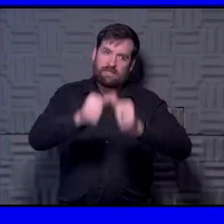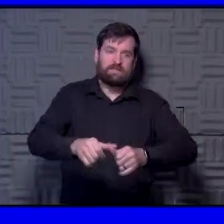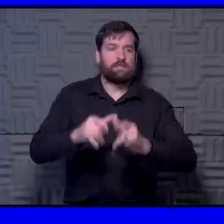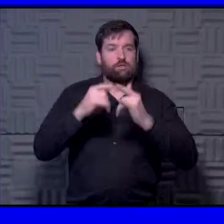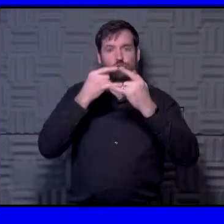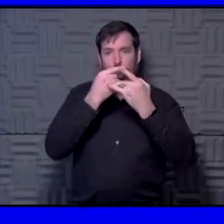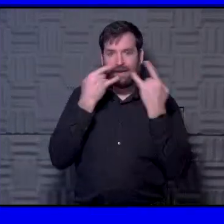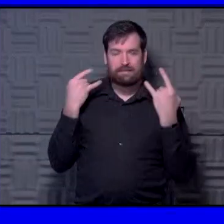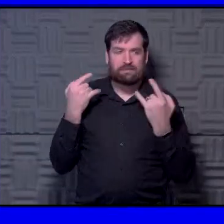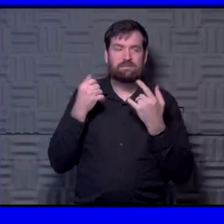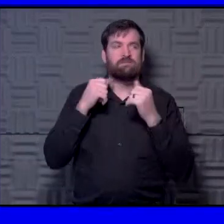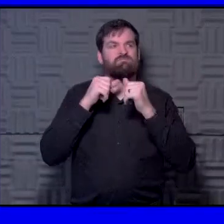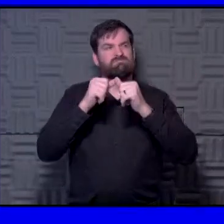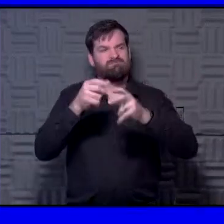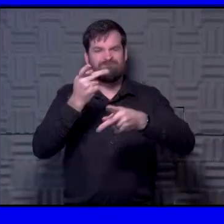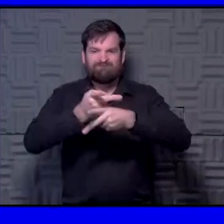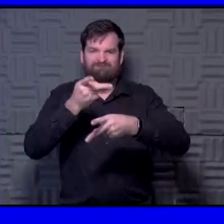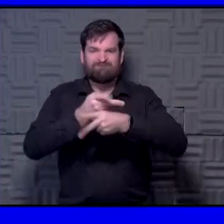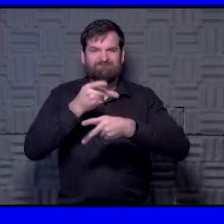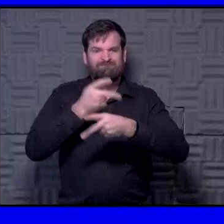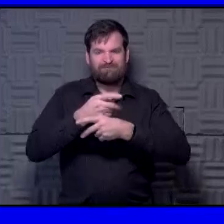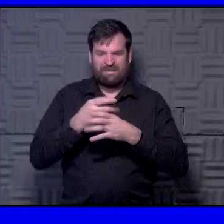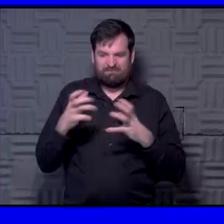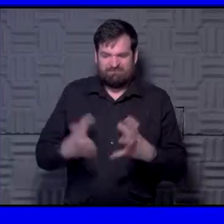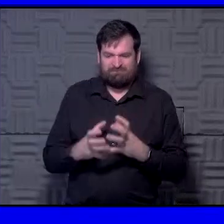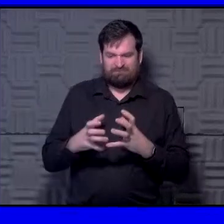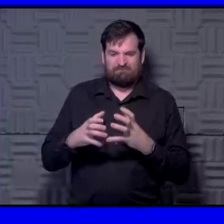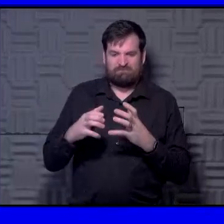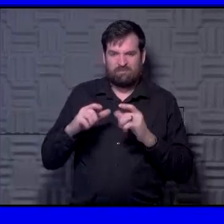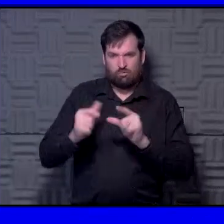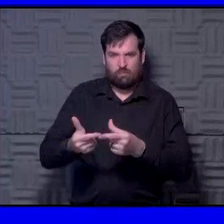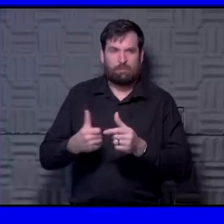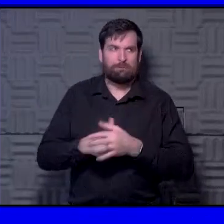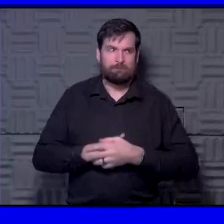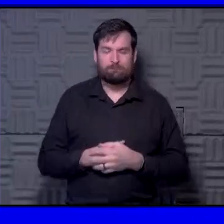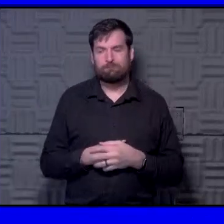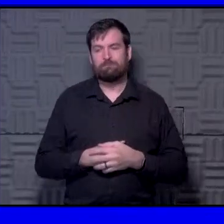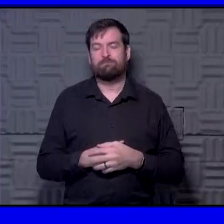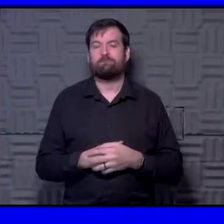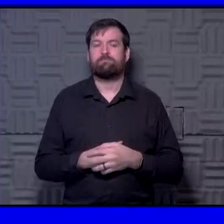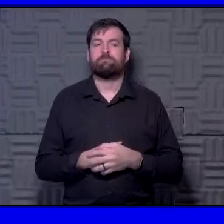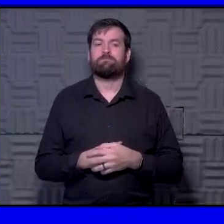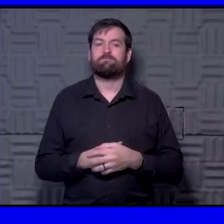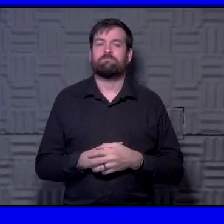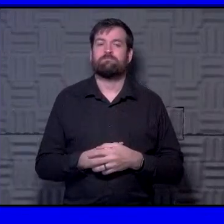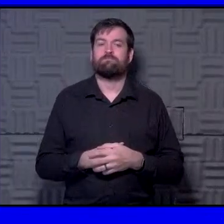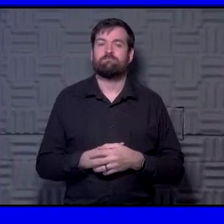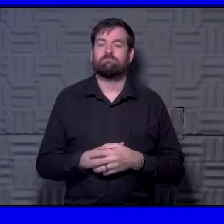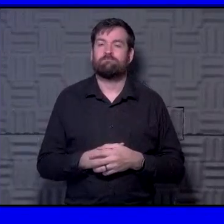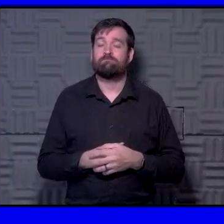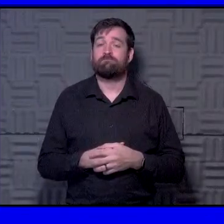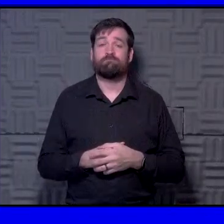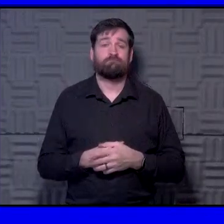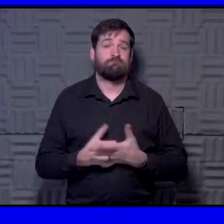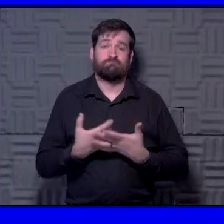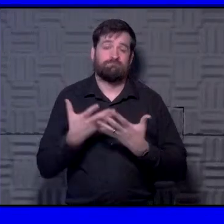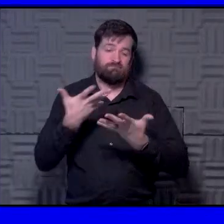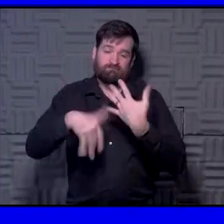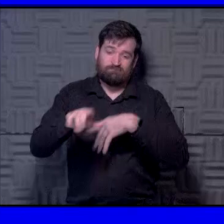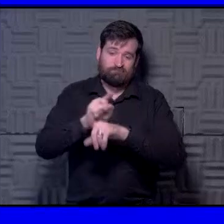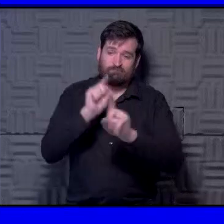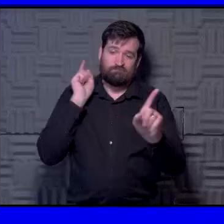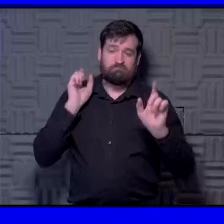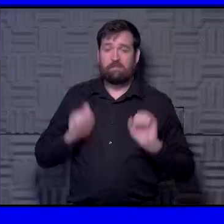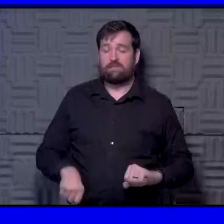masking, keep those bubbles very small right now, and just keep your distance as